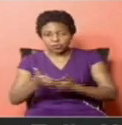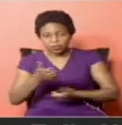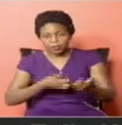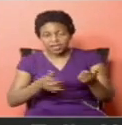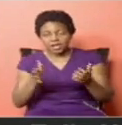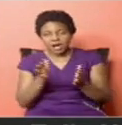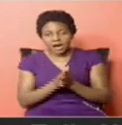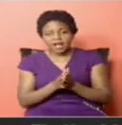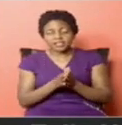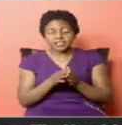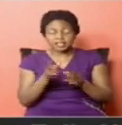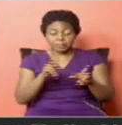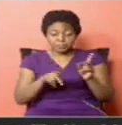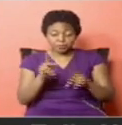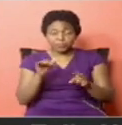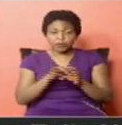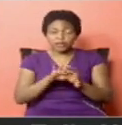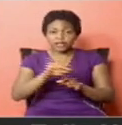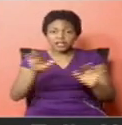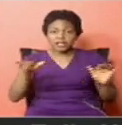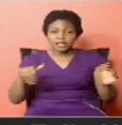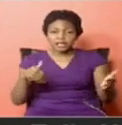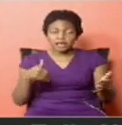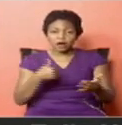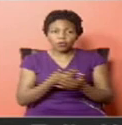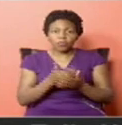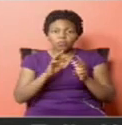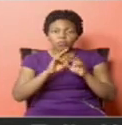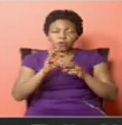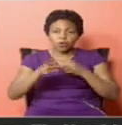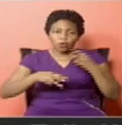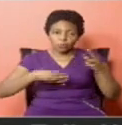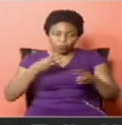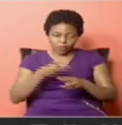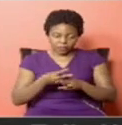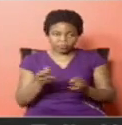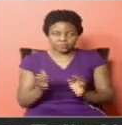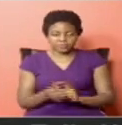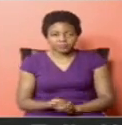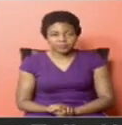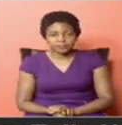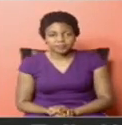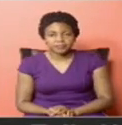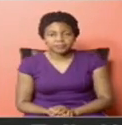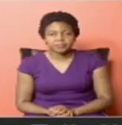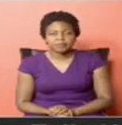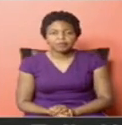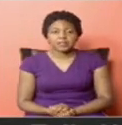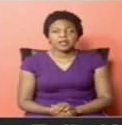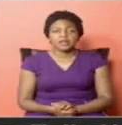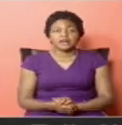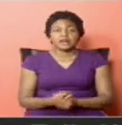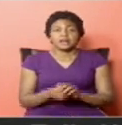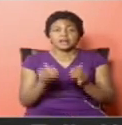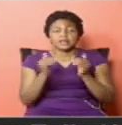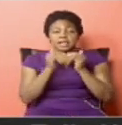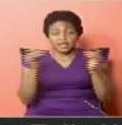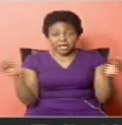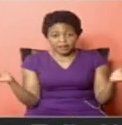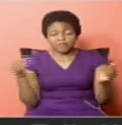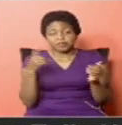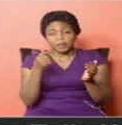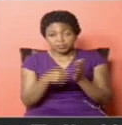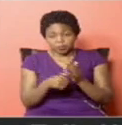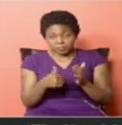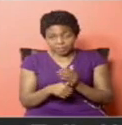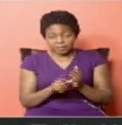of the population across the world, albeit to different degrees. The magnitude of the effects highly